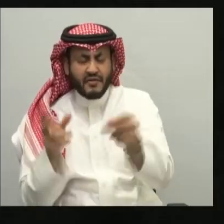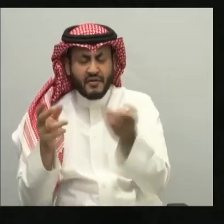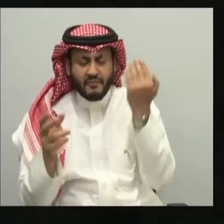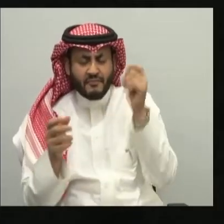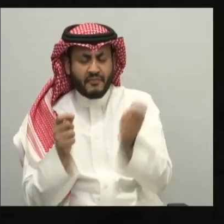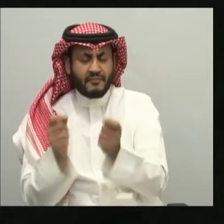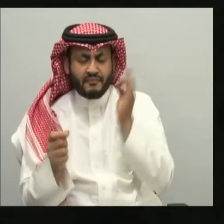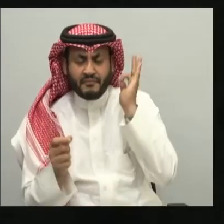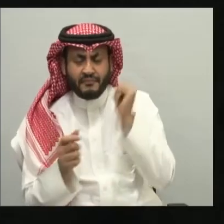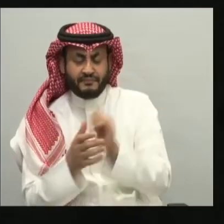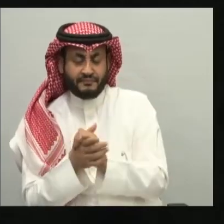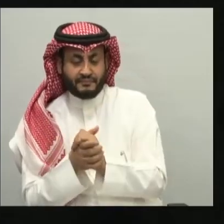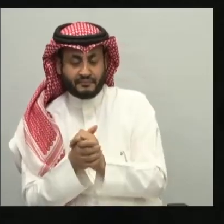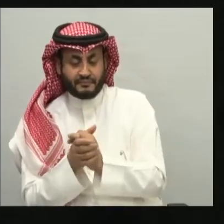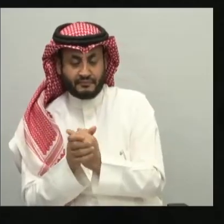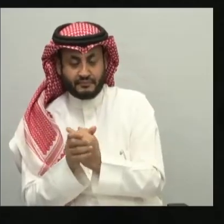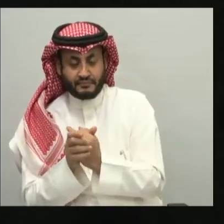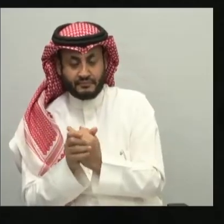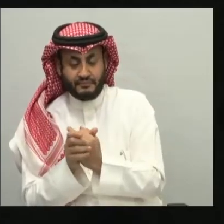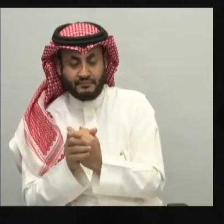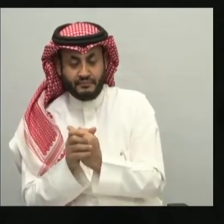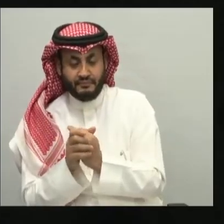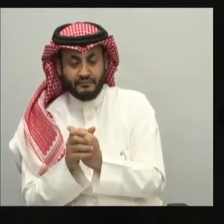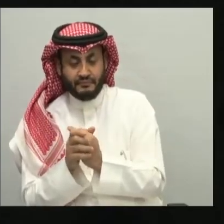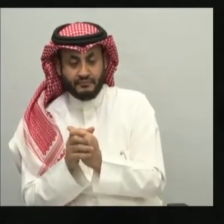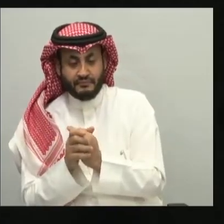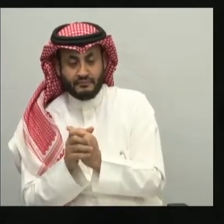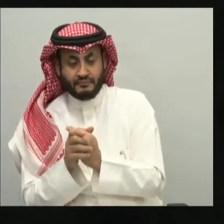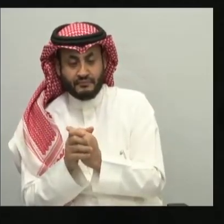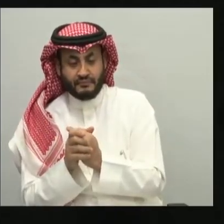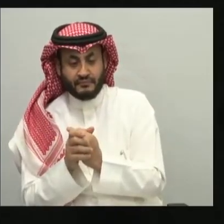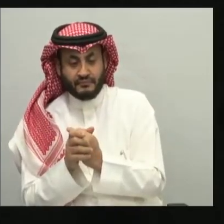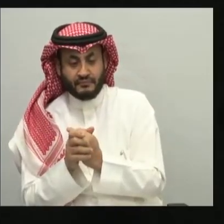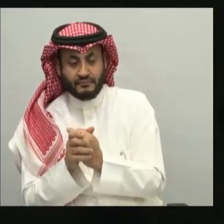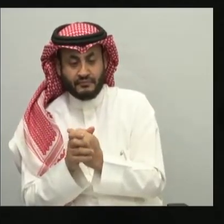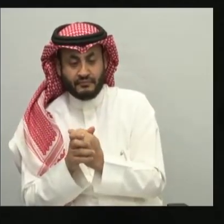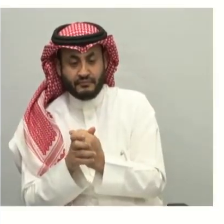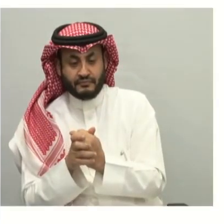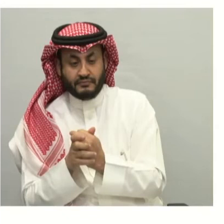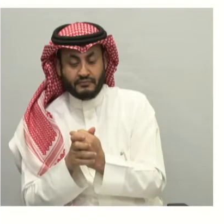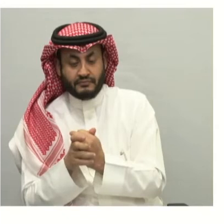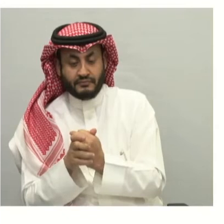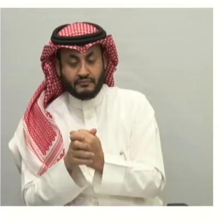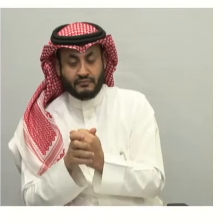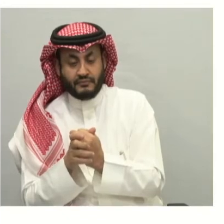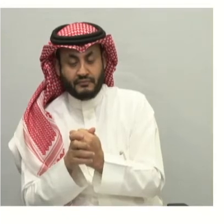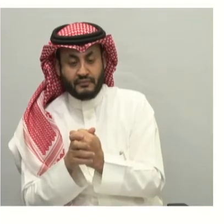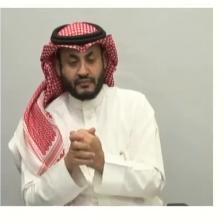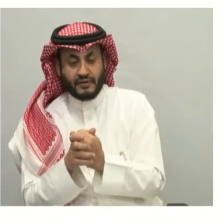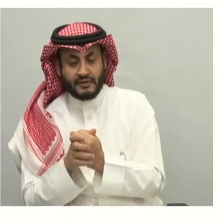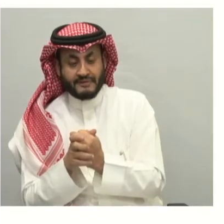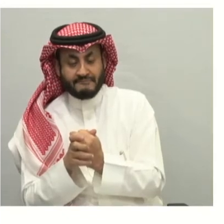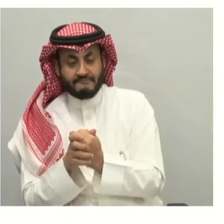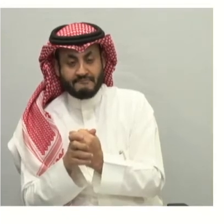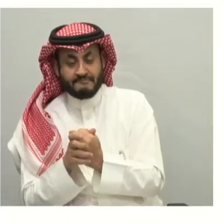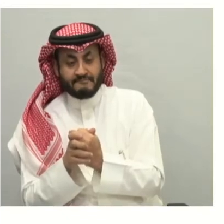the information that we elicit from listening to Adnan and to Mark. So let's begin and